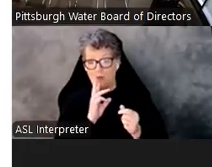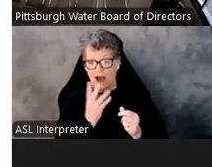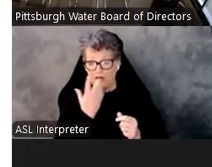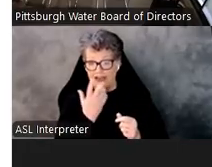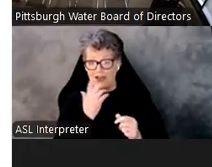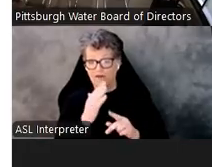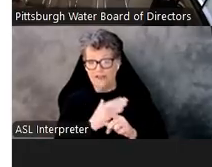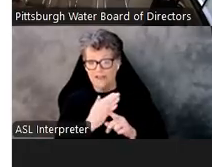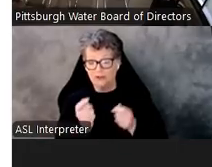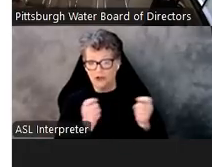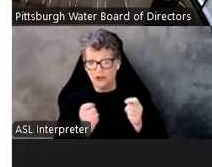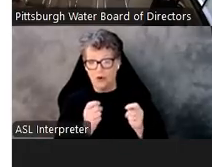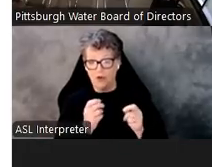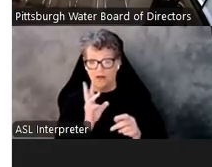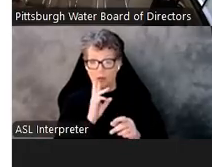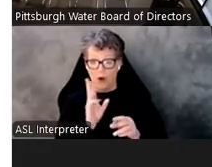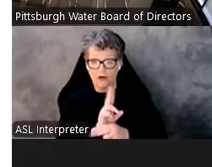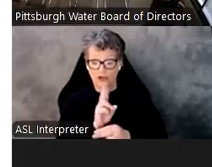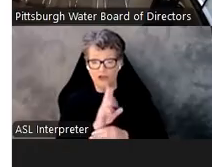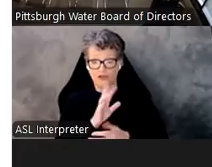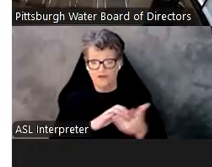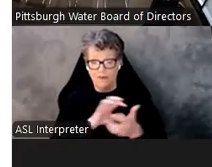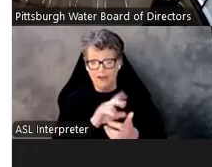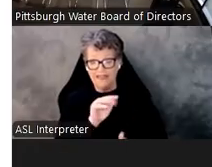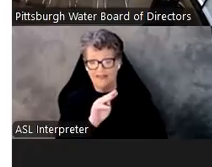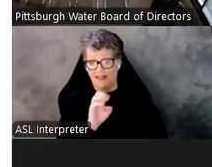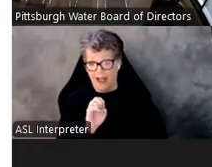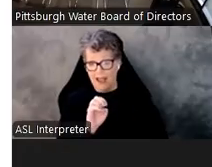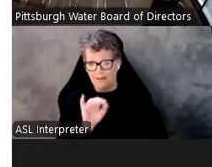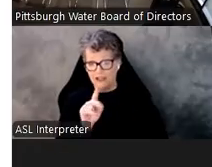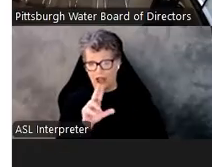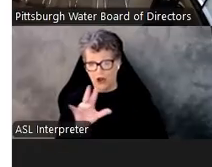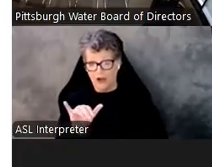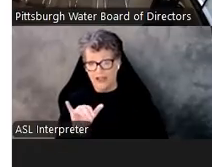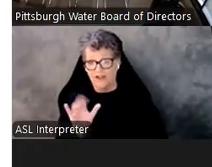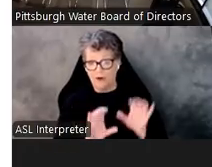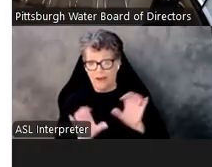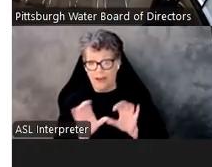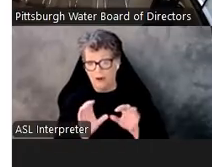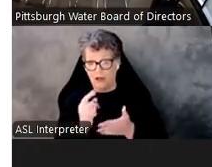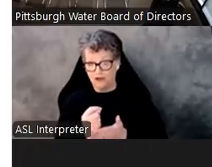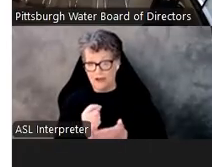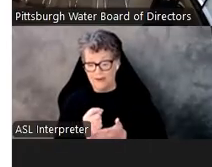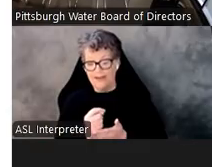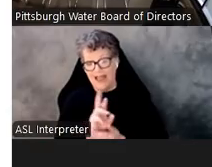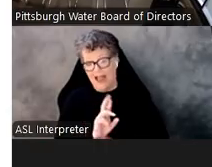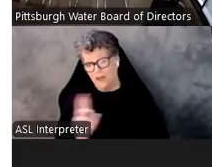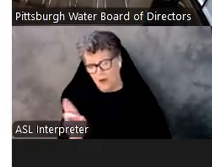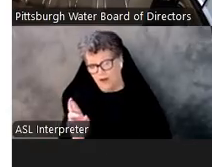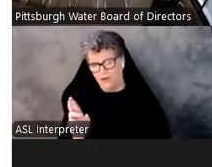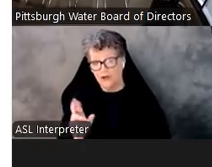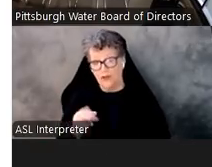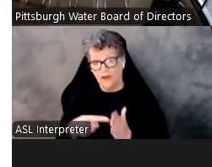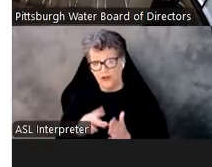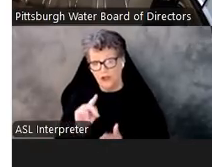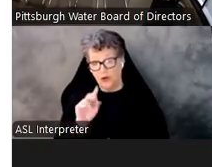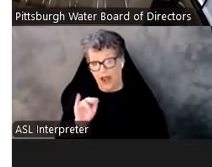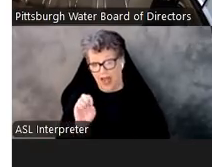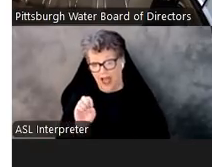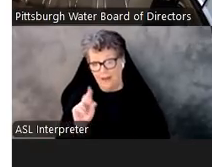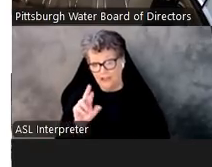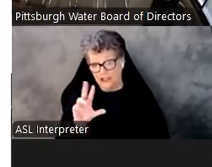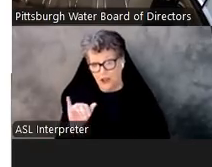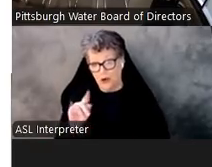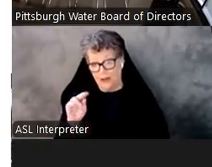control of the water used for mixing the lime slurry for chemical treatment. And the right photo shows the new lime slurry pumps